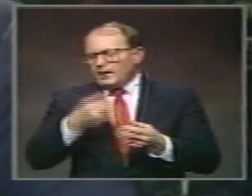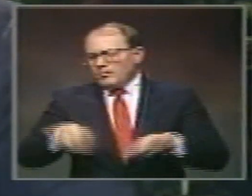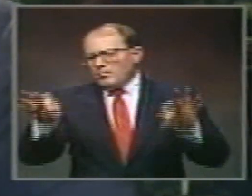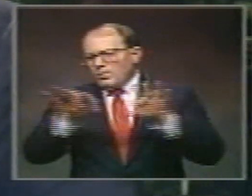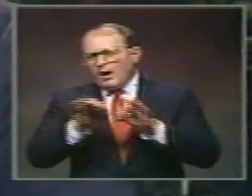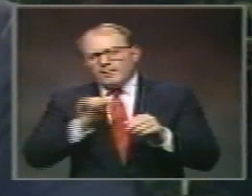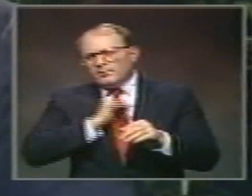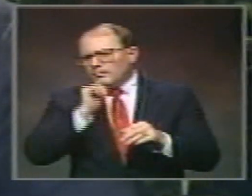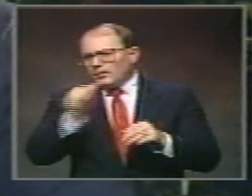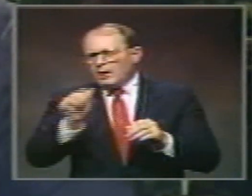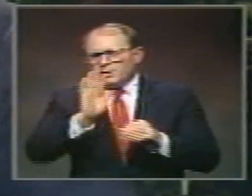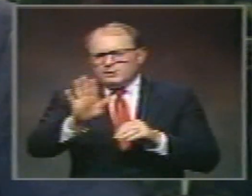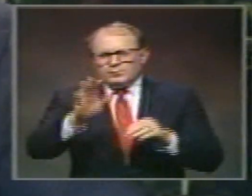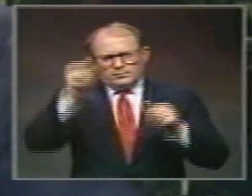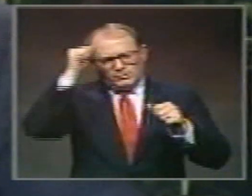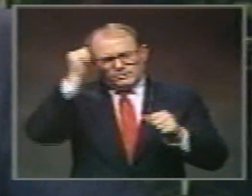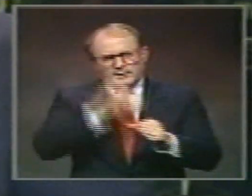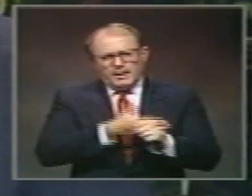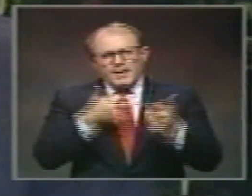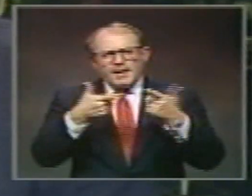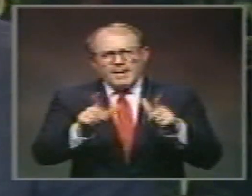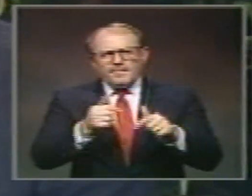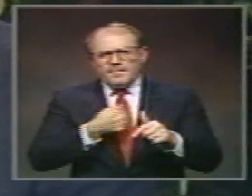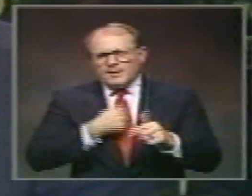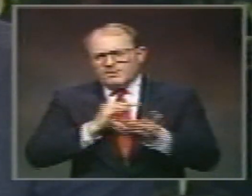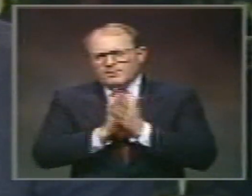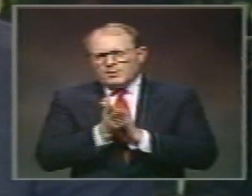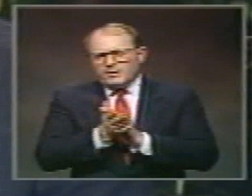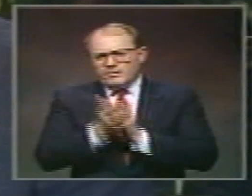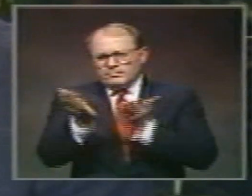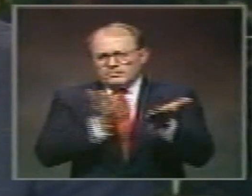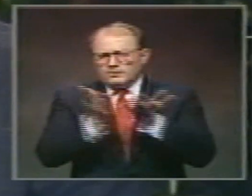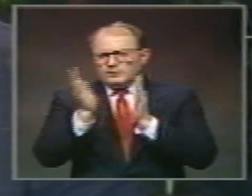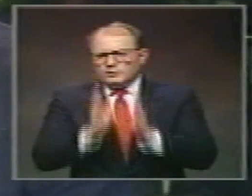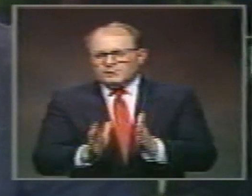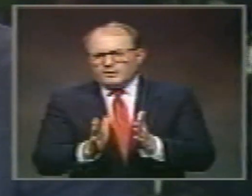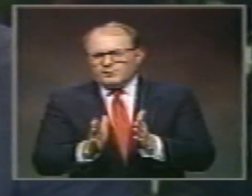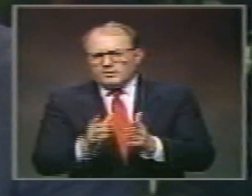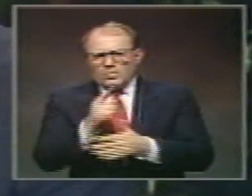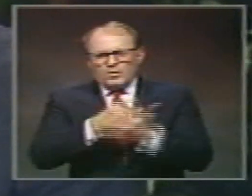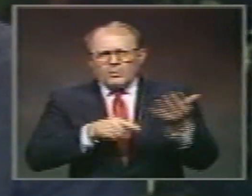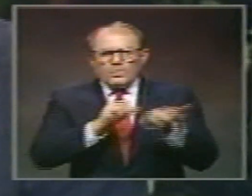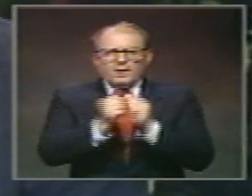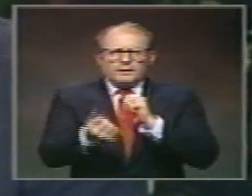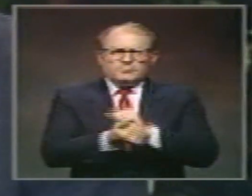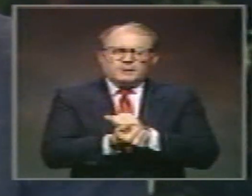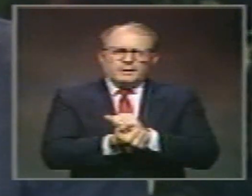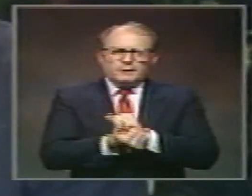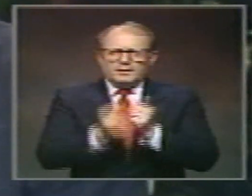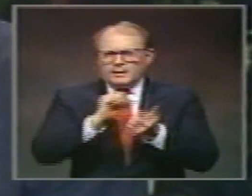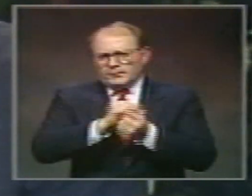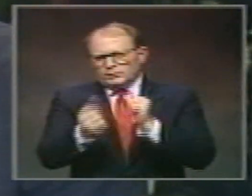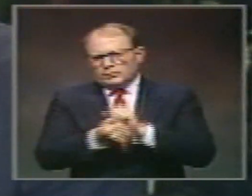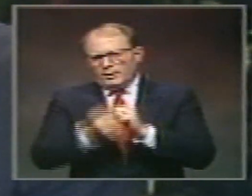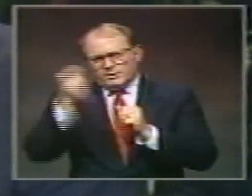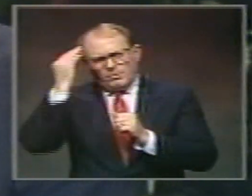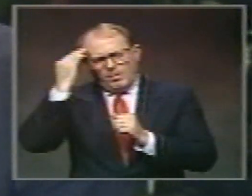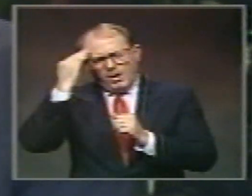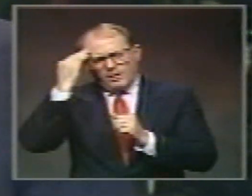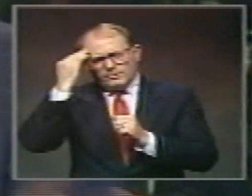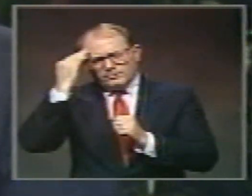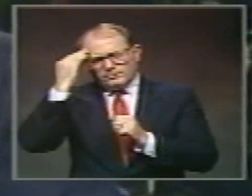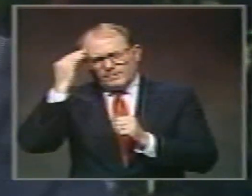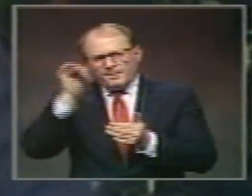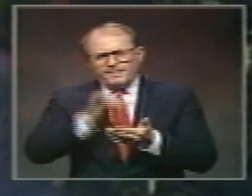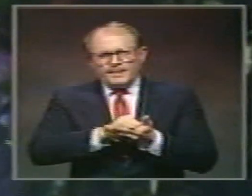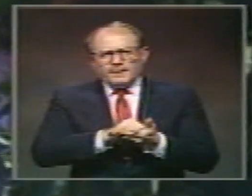If you'll only let me be a hired man. What a change. Change of mind